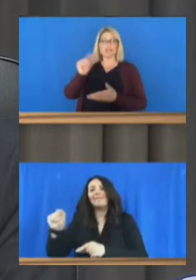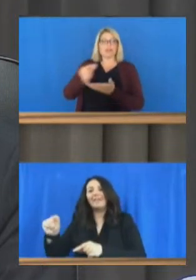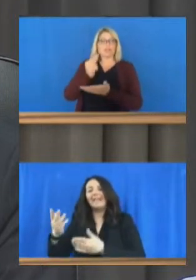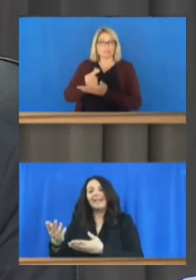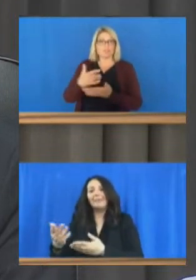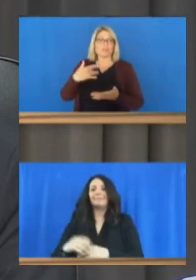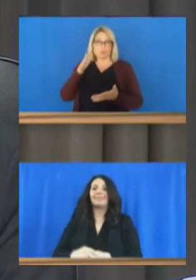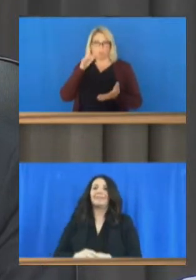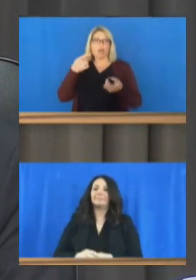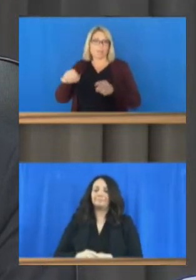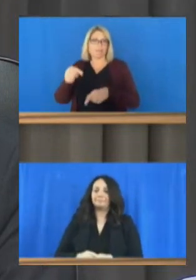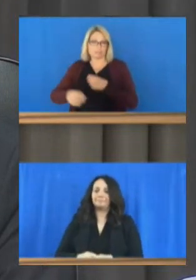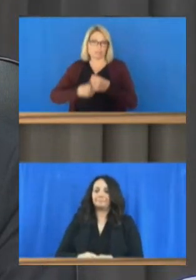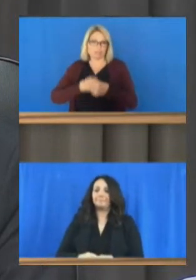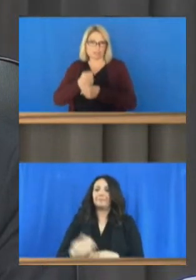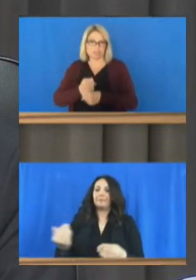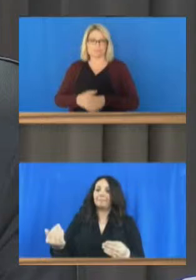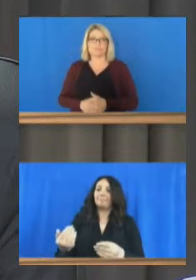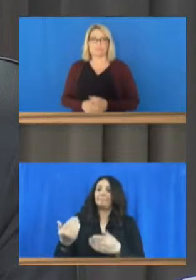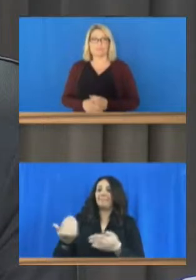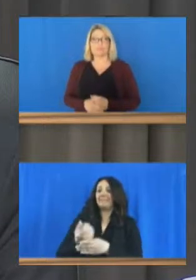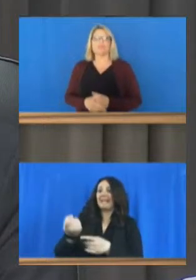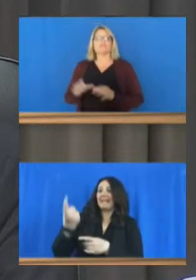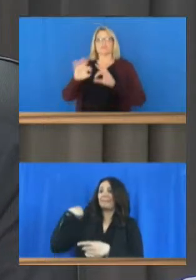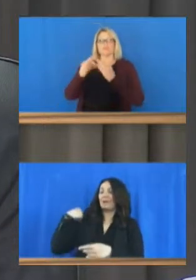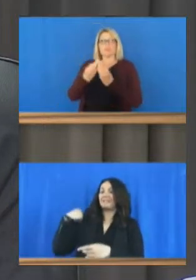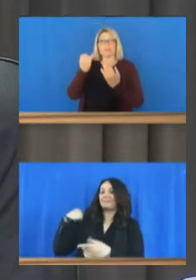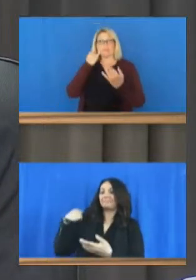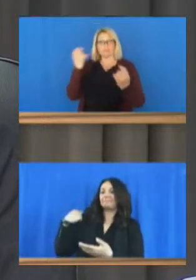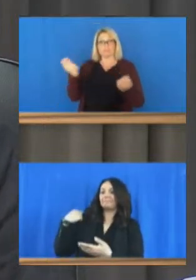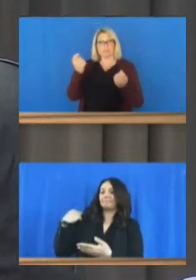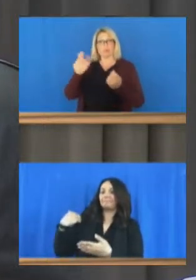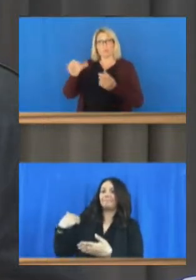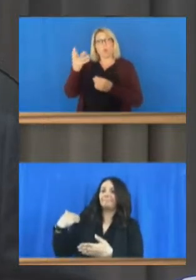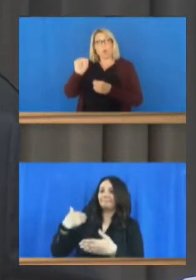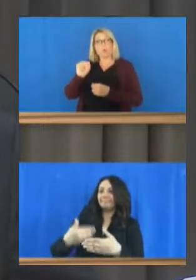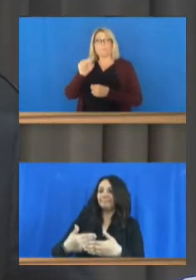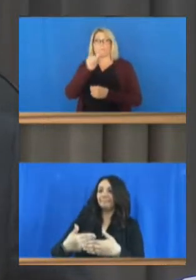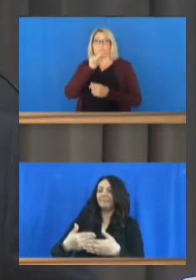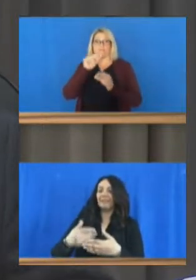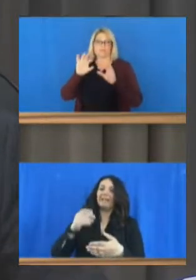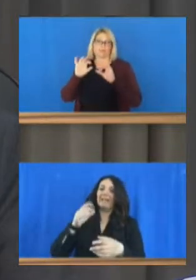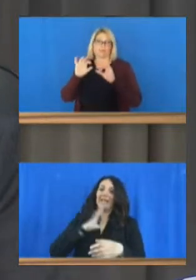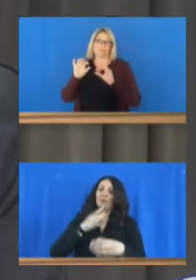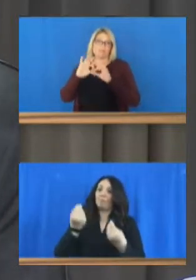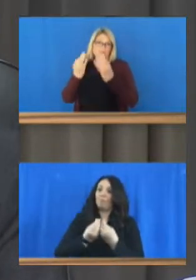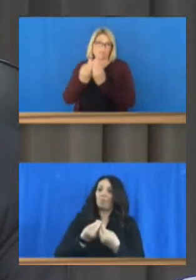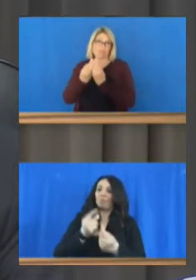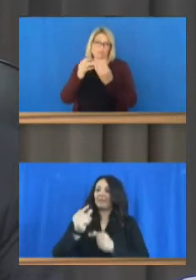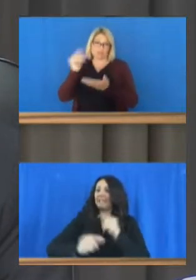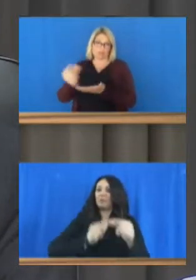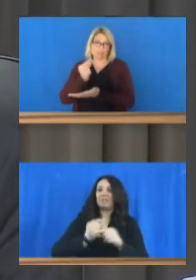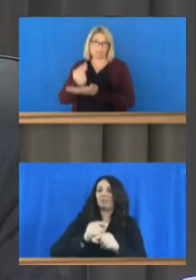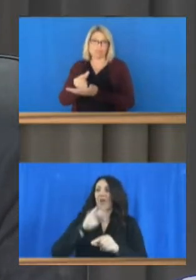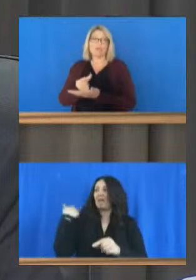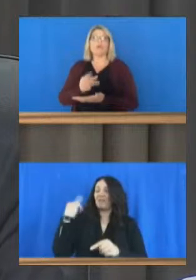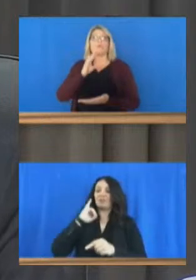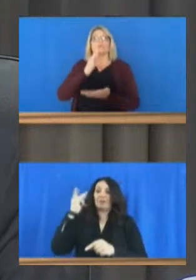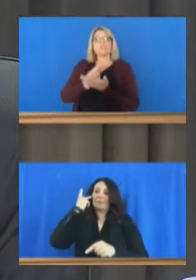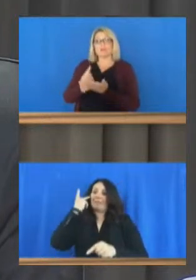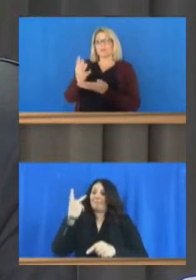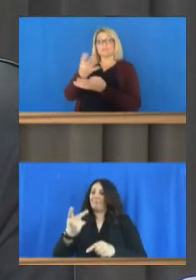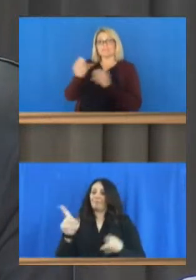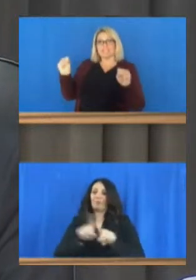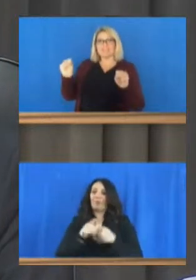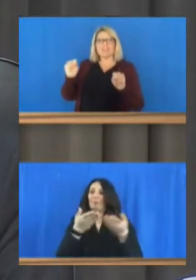renting a venue, work with the staff to ensure the activity meets all standards. Encourage your kids to be safe by modeling the sort of behavior that you'd hope